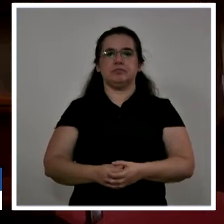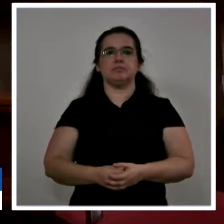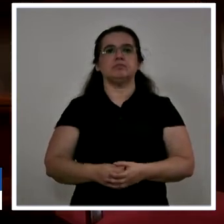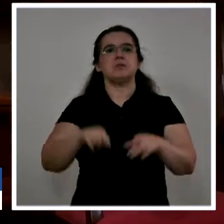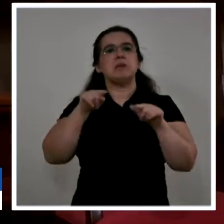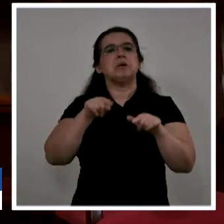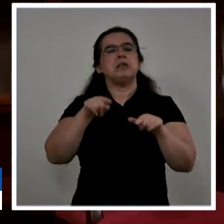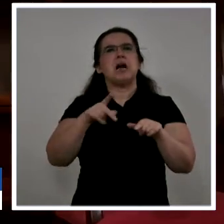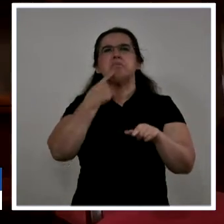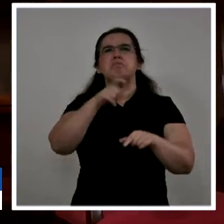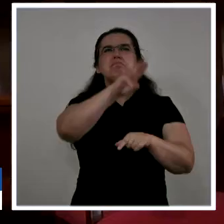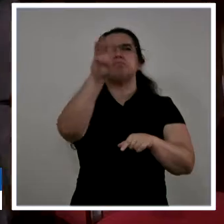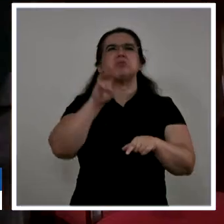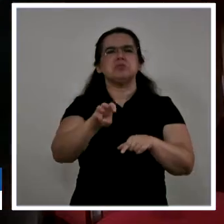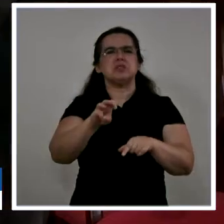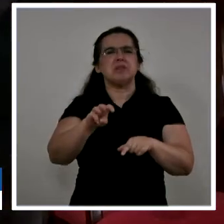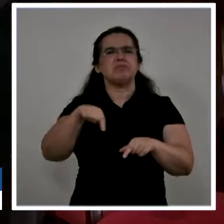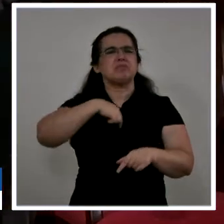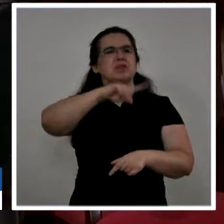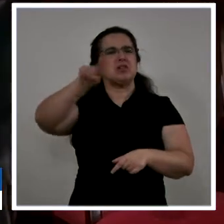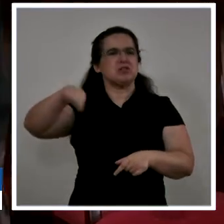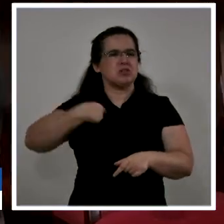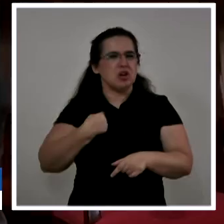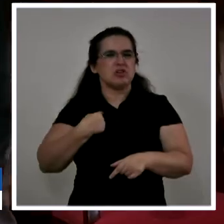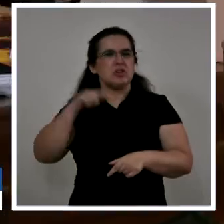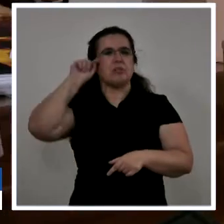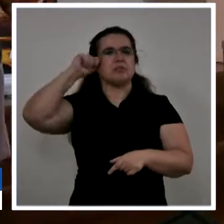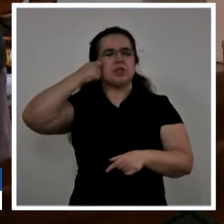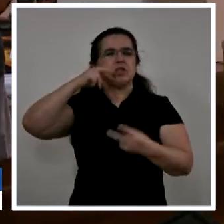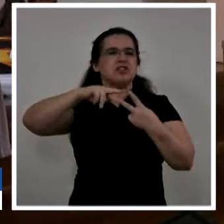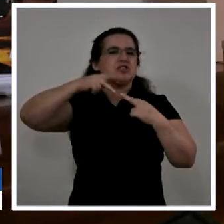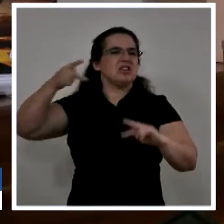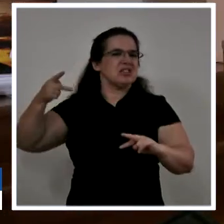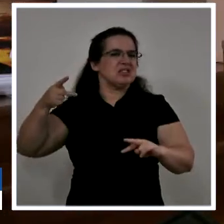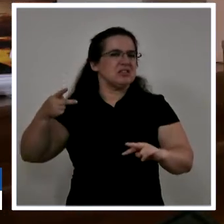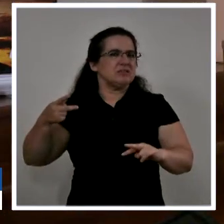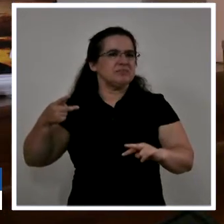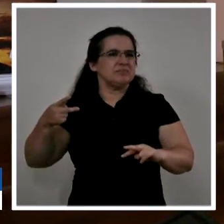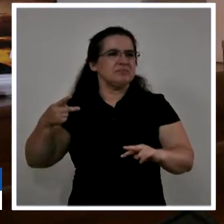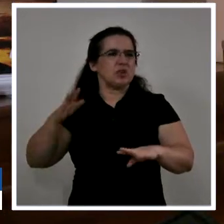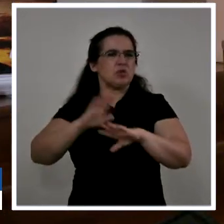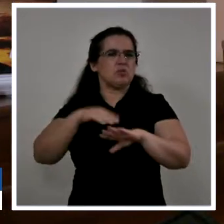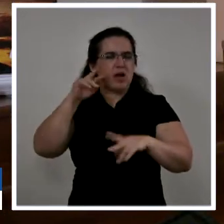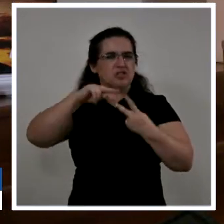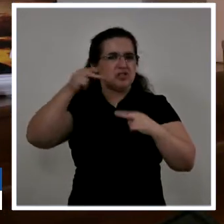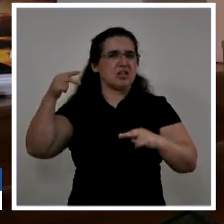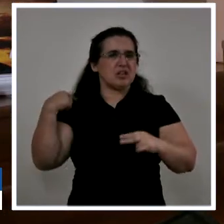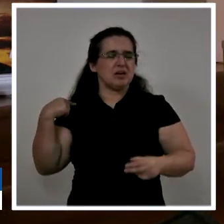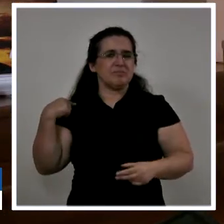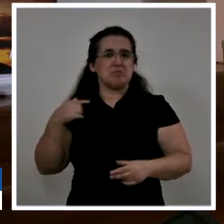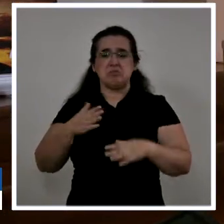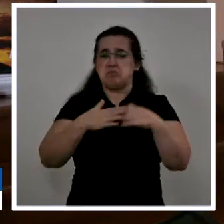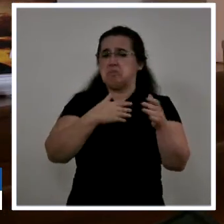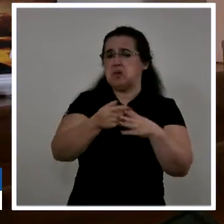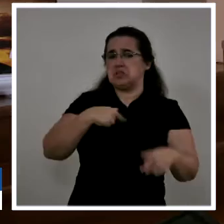E portanto a pergunta é, será que somos vítimas genéticas? So no matter what you think. E portanto não importa o que nós possamos fazer.